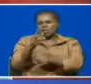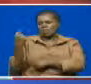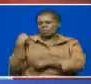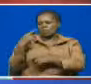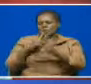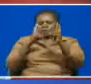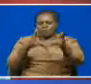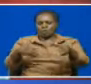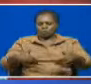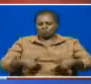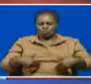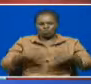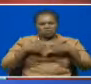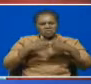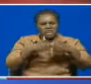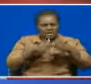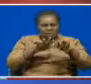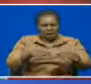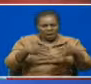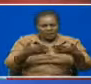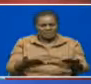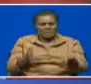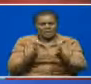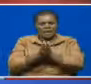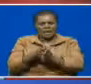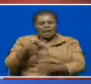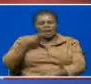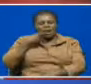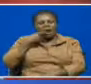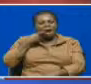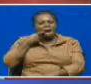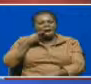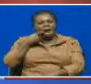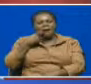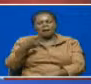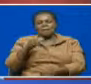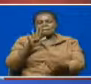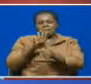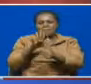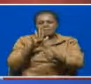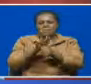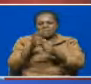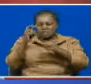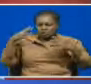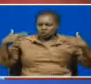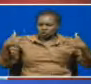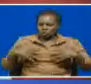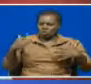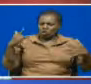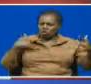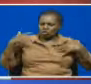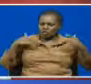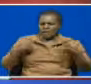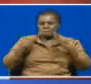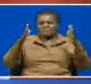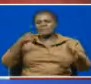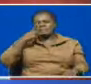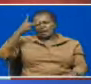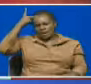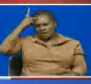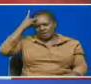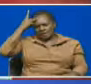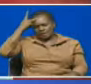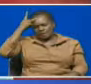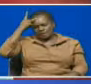reports about teenage sex parties and drug abuse have shocked many and raised even more concerns among parents and